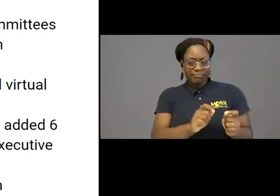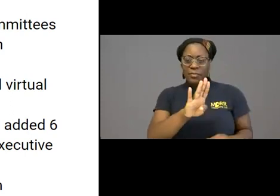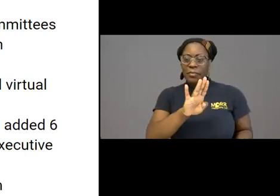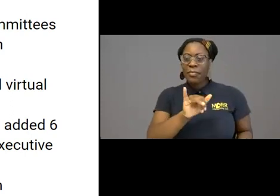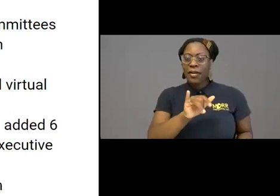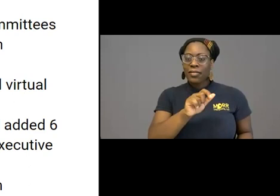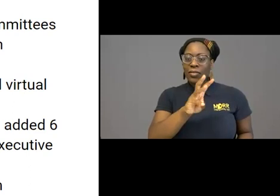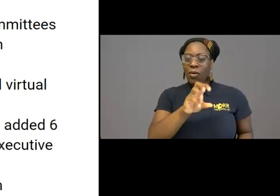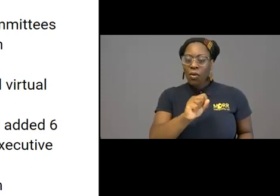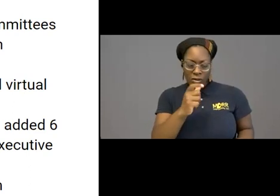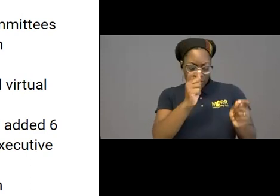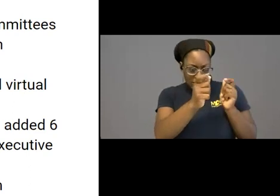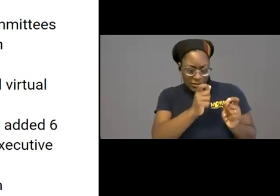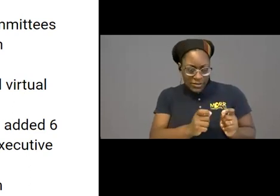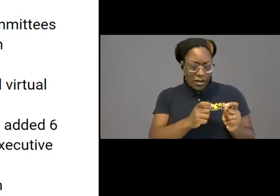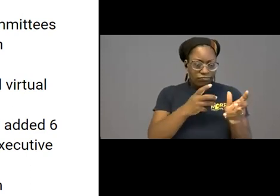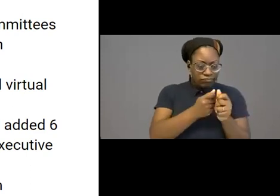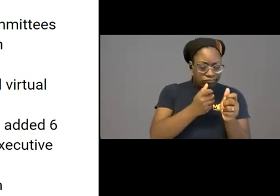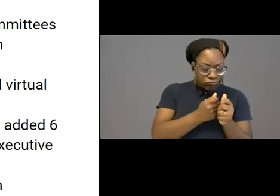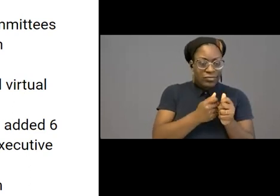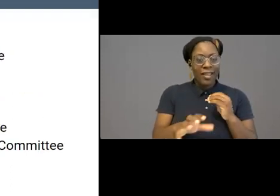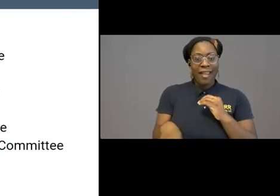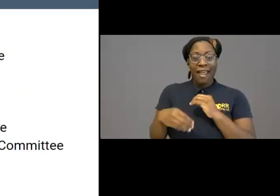in November 2021.